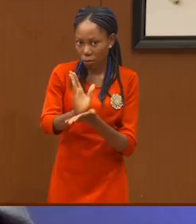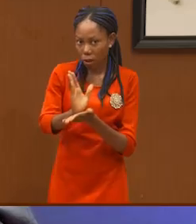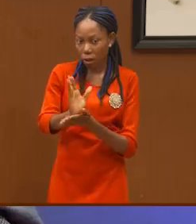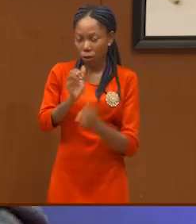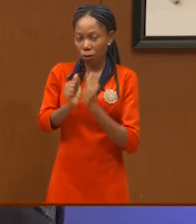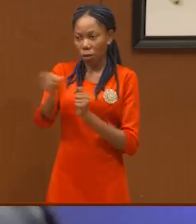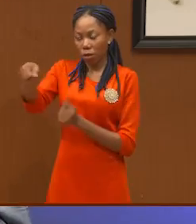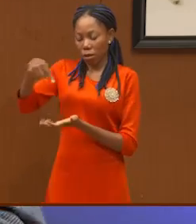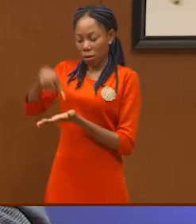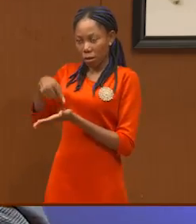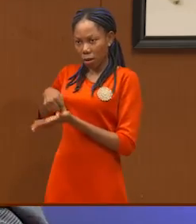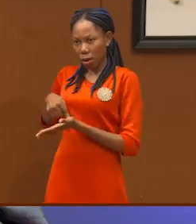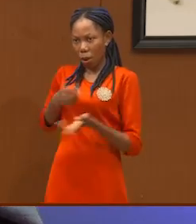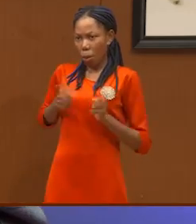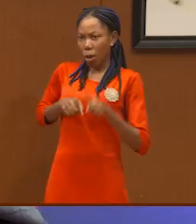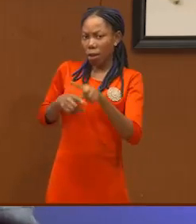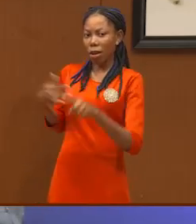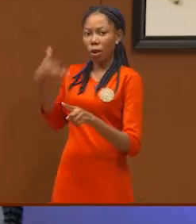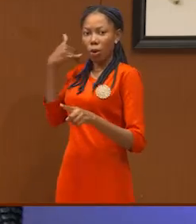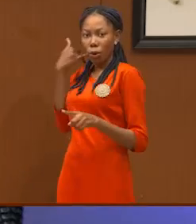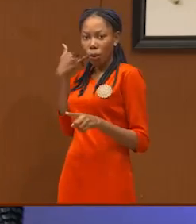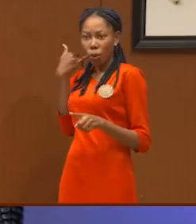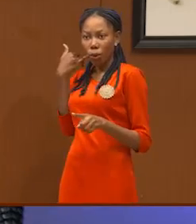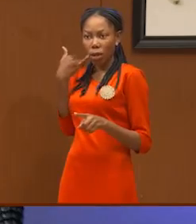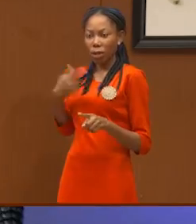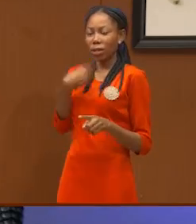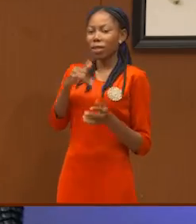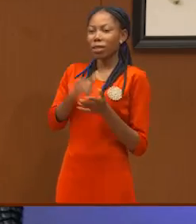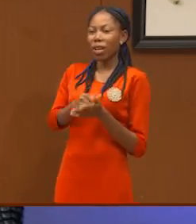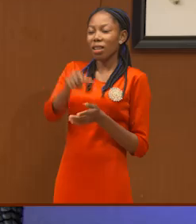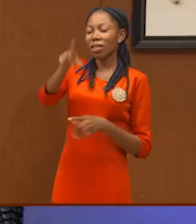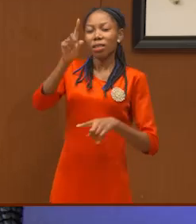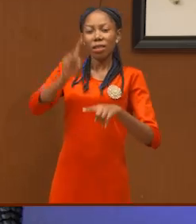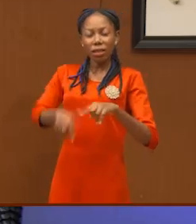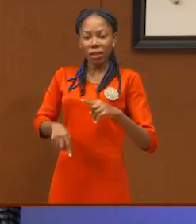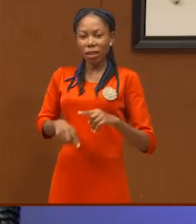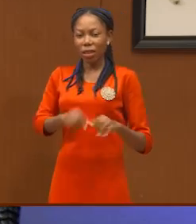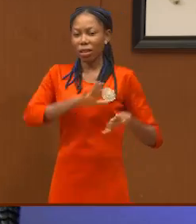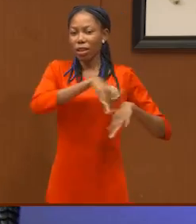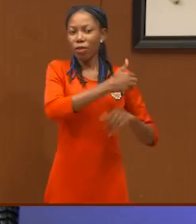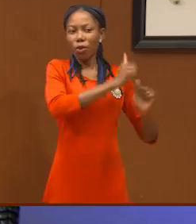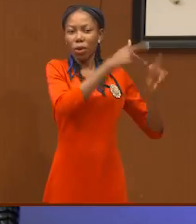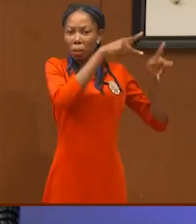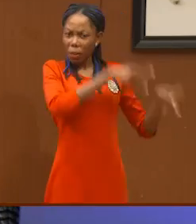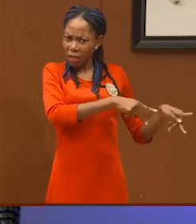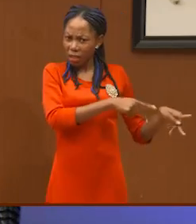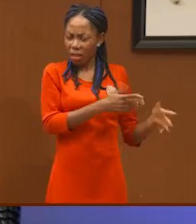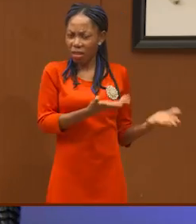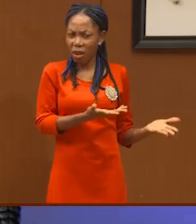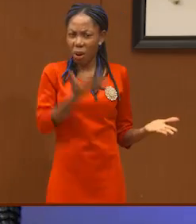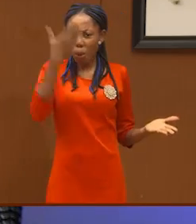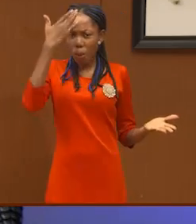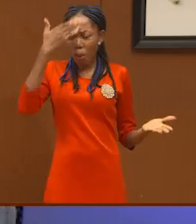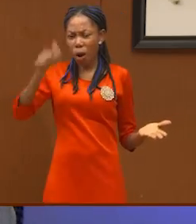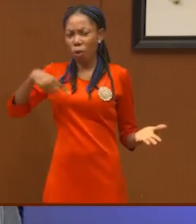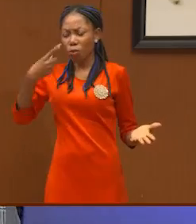electricity bill. And I called him. I'm not going to transfer this bill to any incoming tenant. Somebody has already in their apartment right